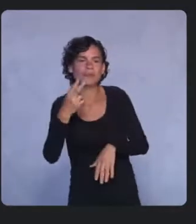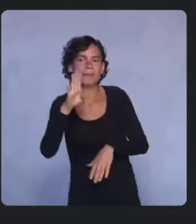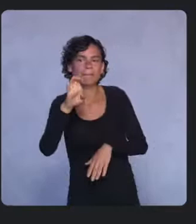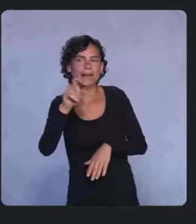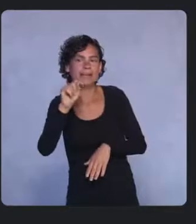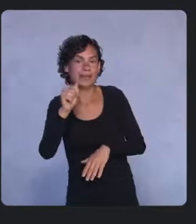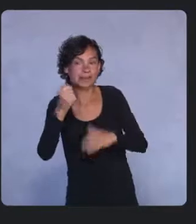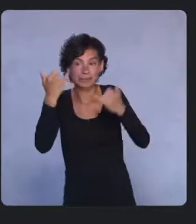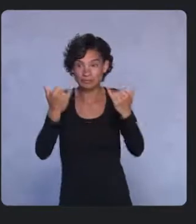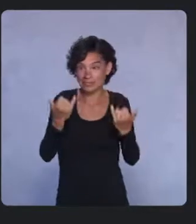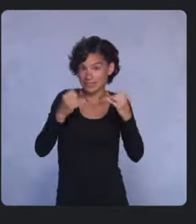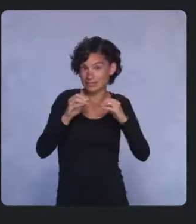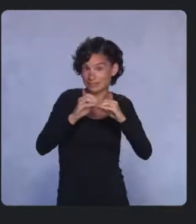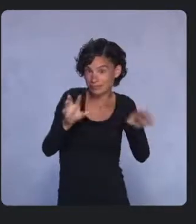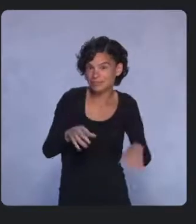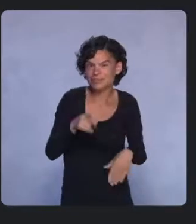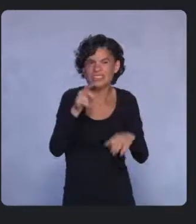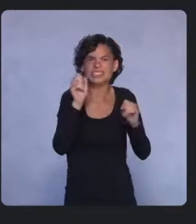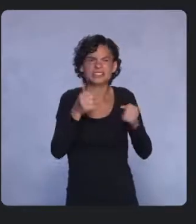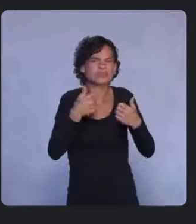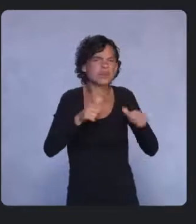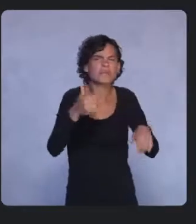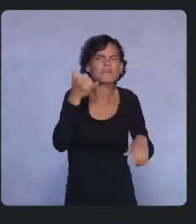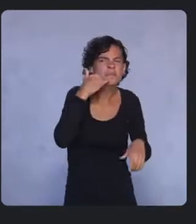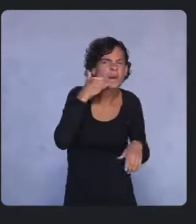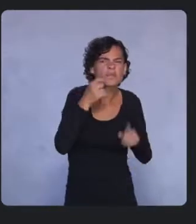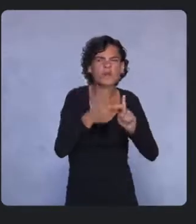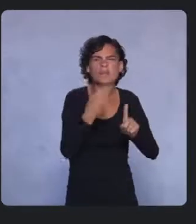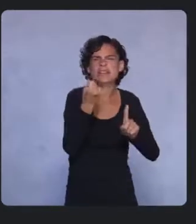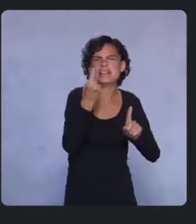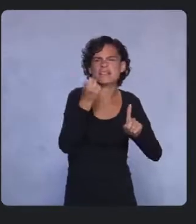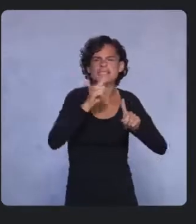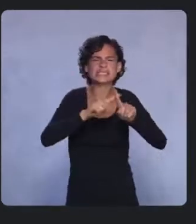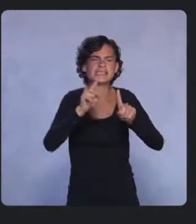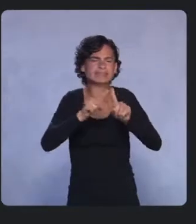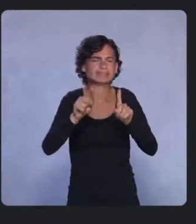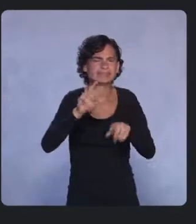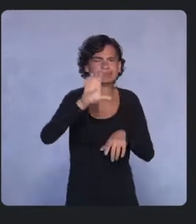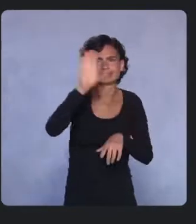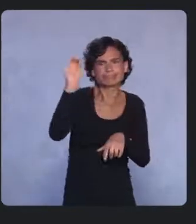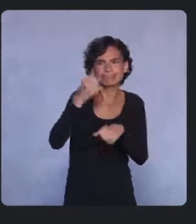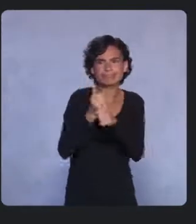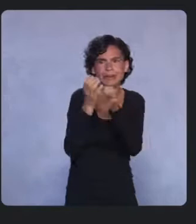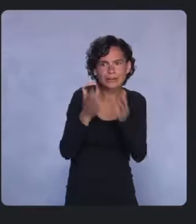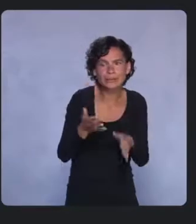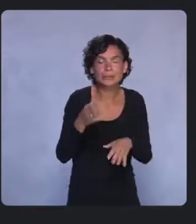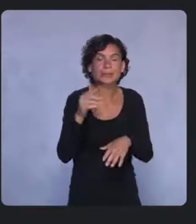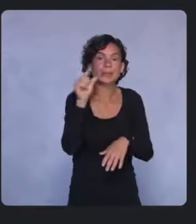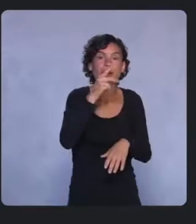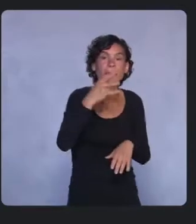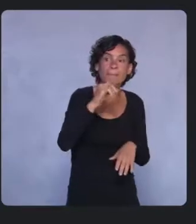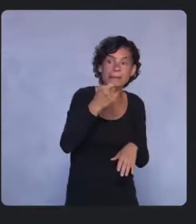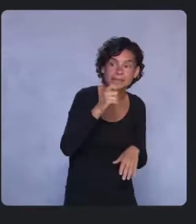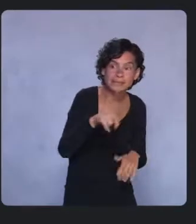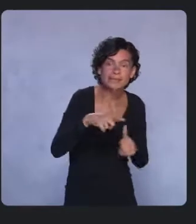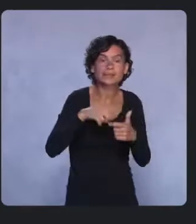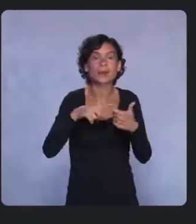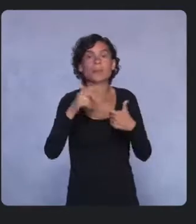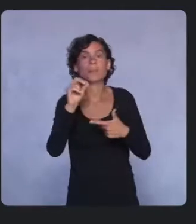today. Try it out on phones from 11 device makers, including Google Pixel, OnePlus, and